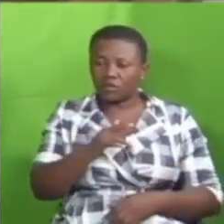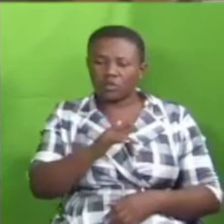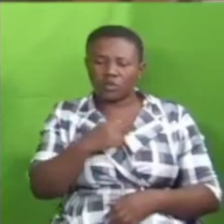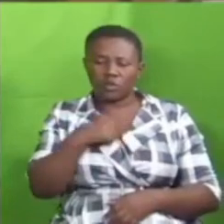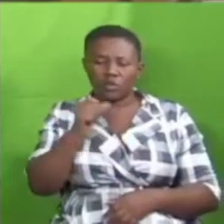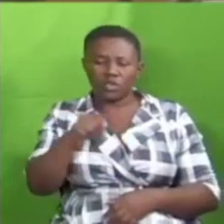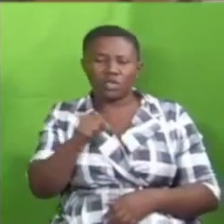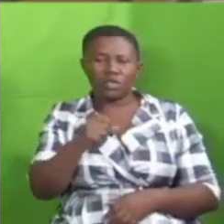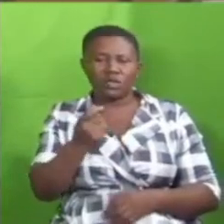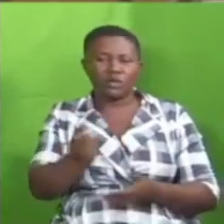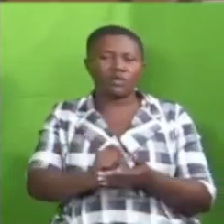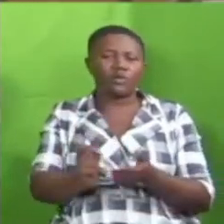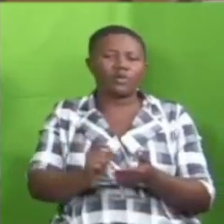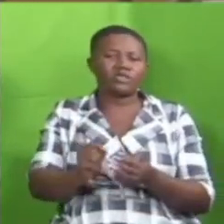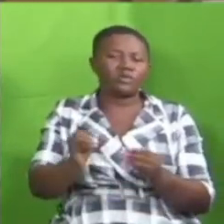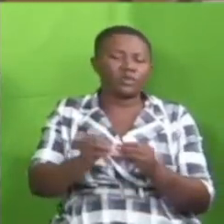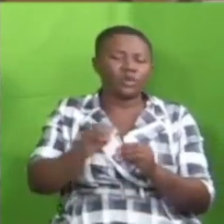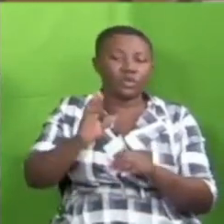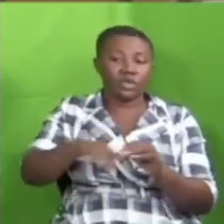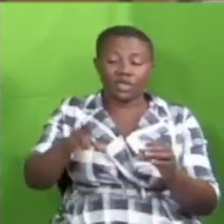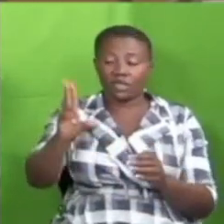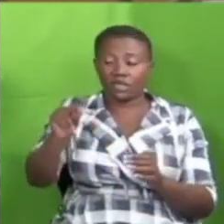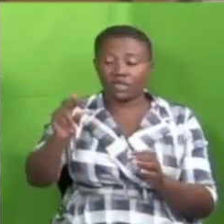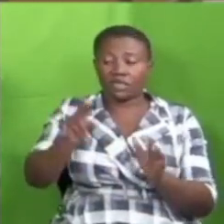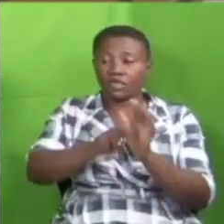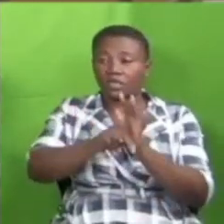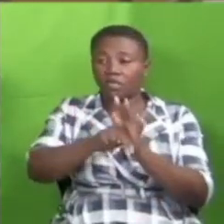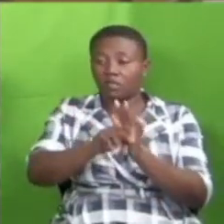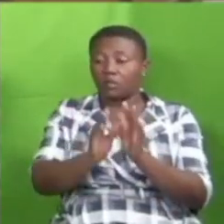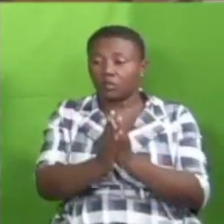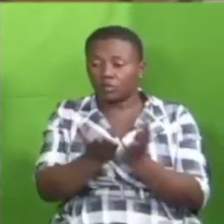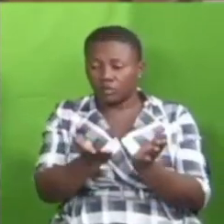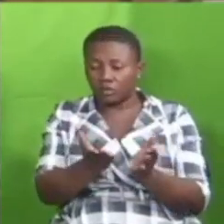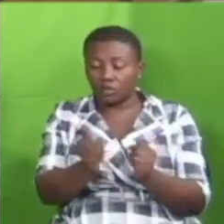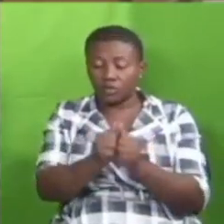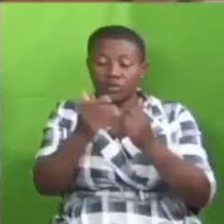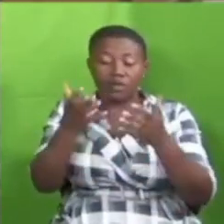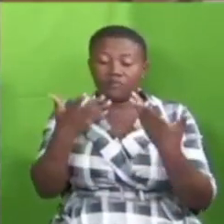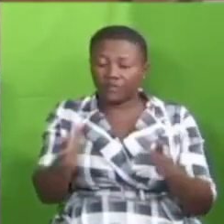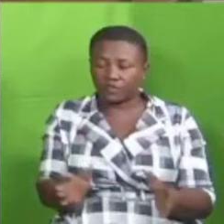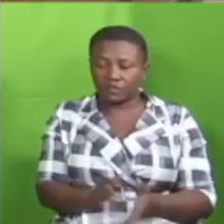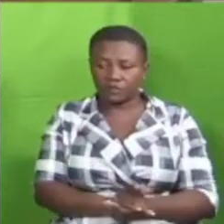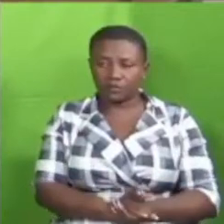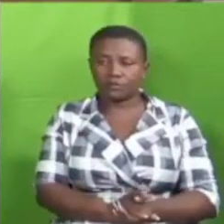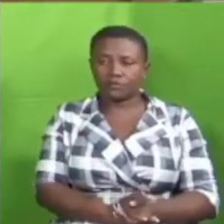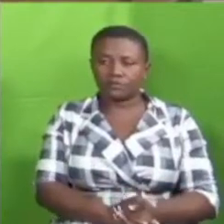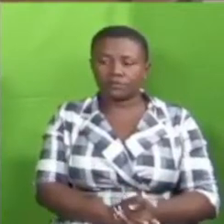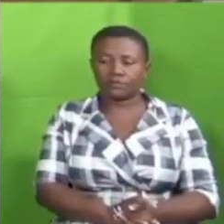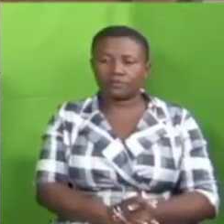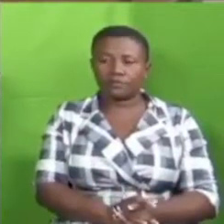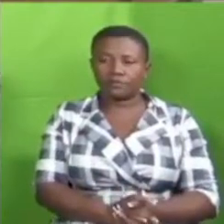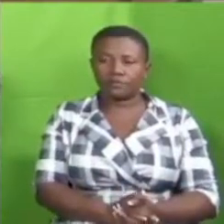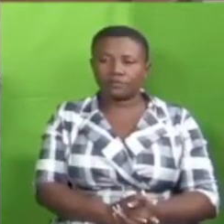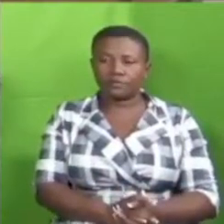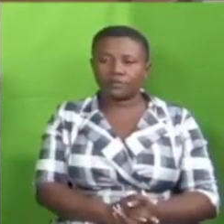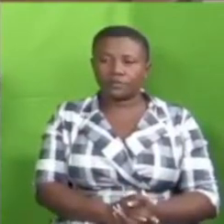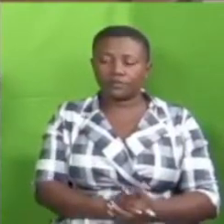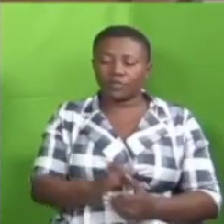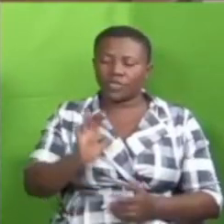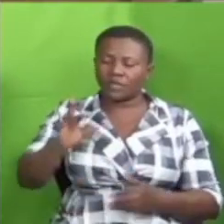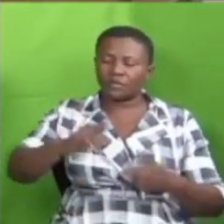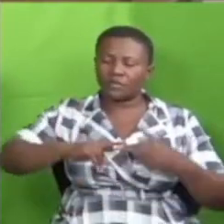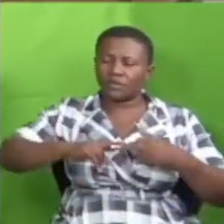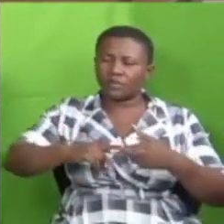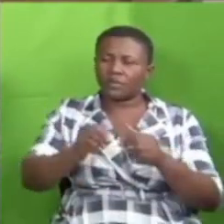30 notebooks and not finish writing about him. His relationship with